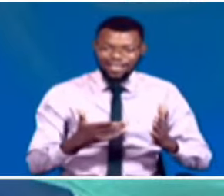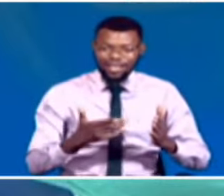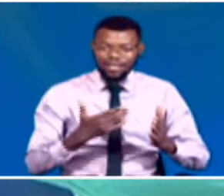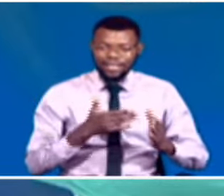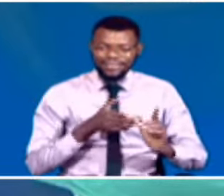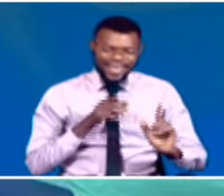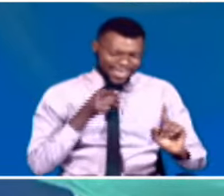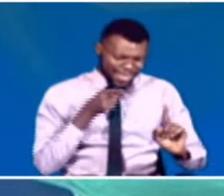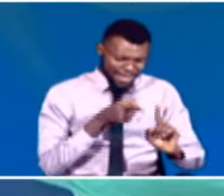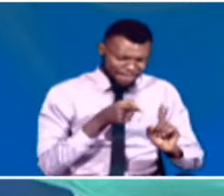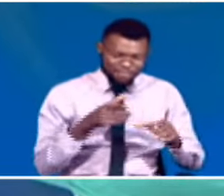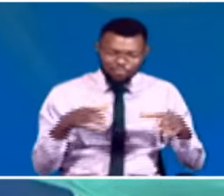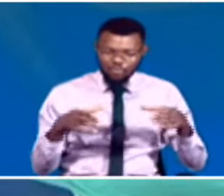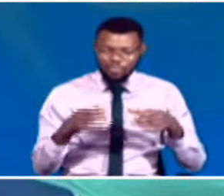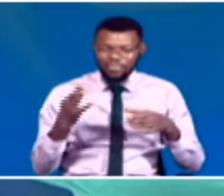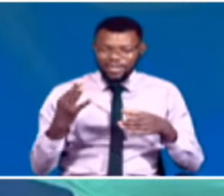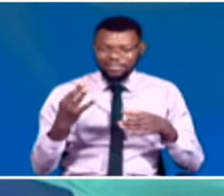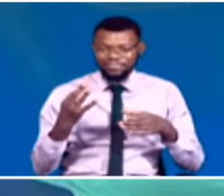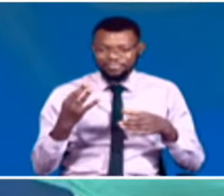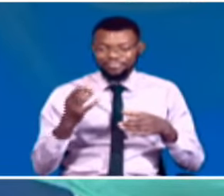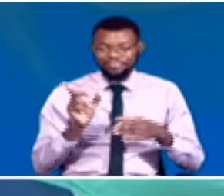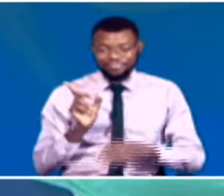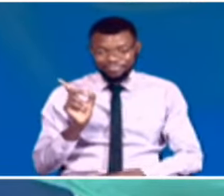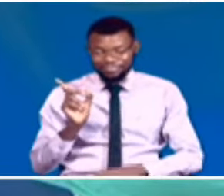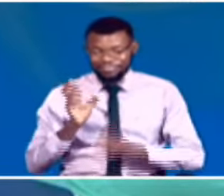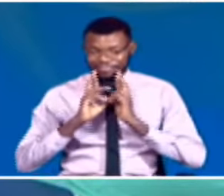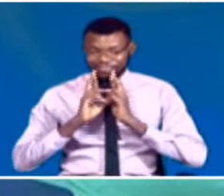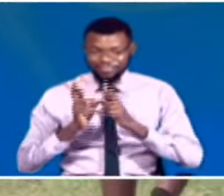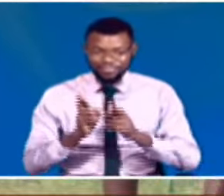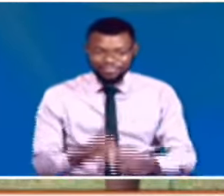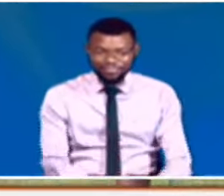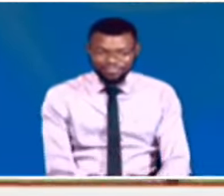Jeff Mugire paid the players a visit in training and filed the following reports.